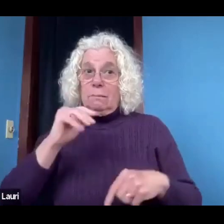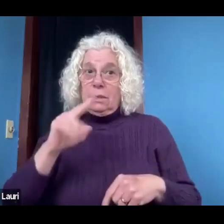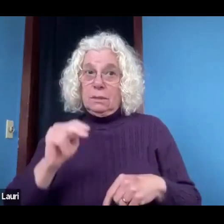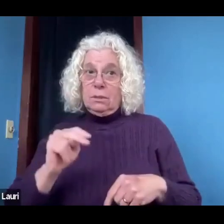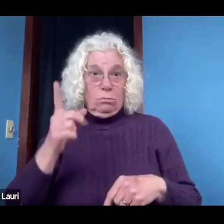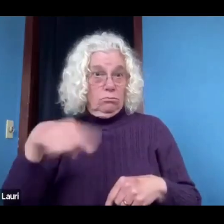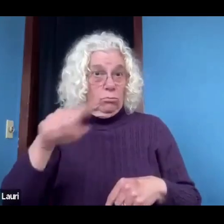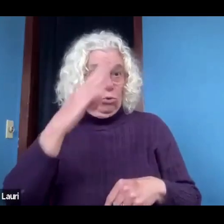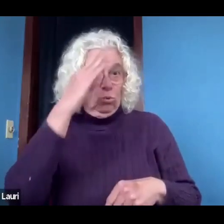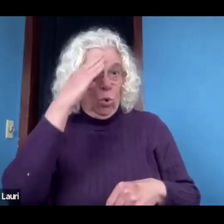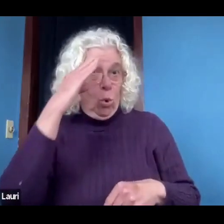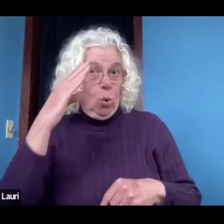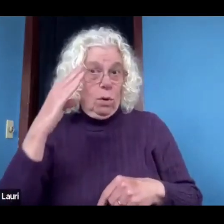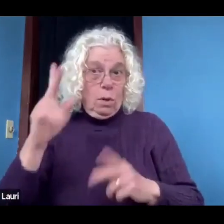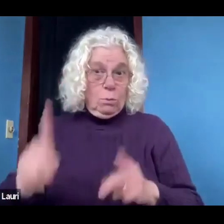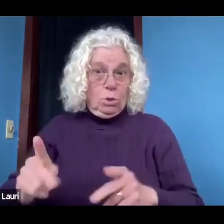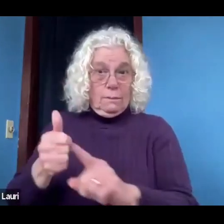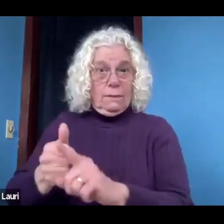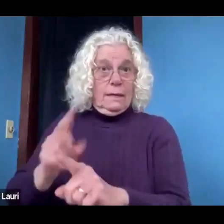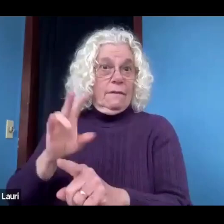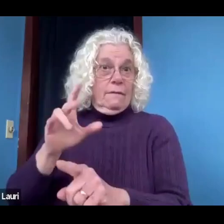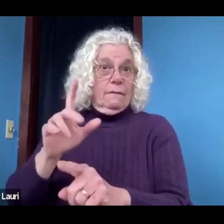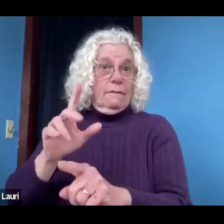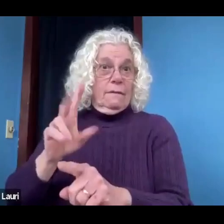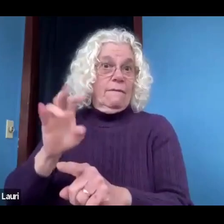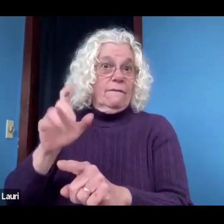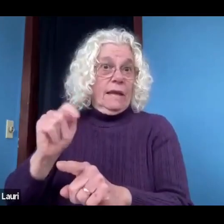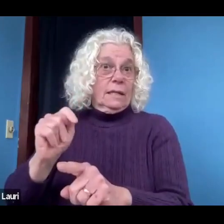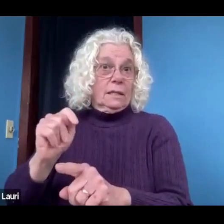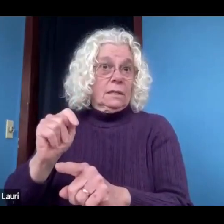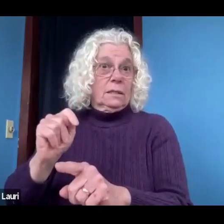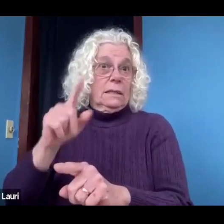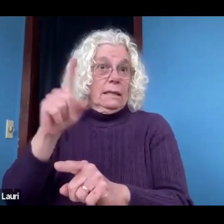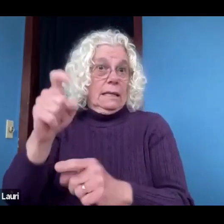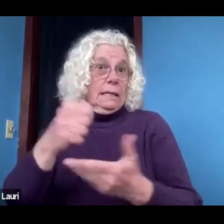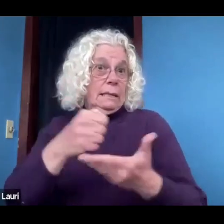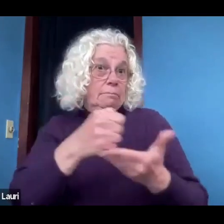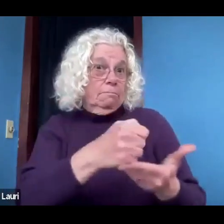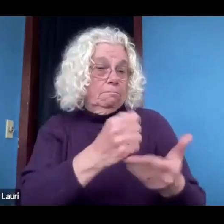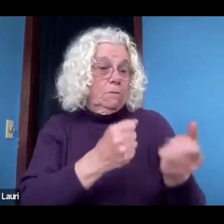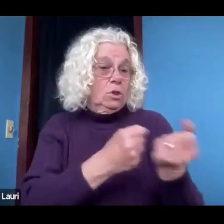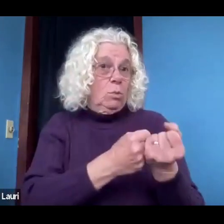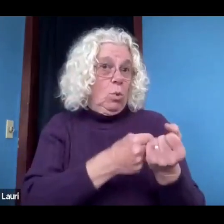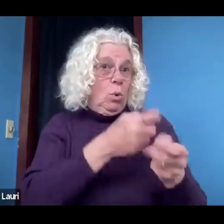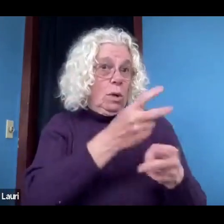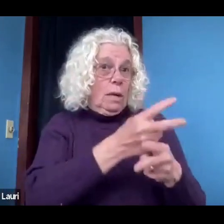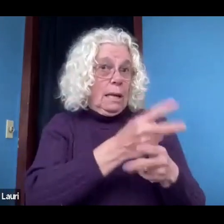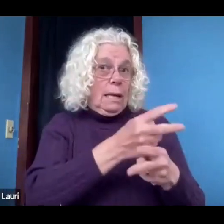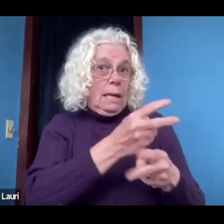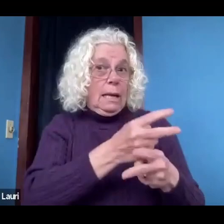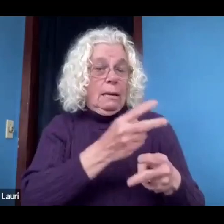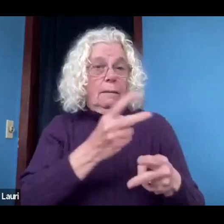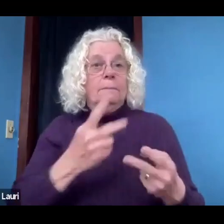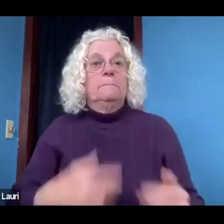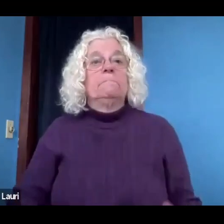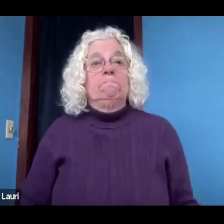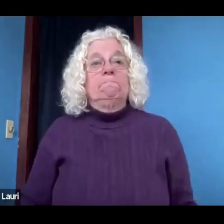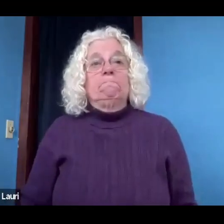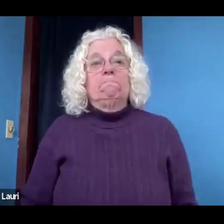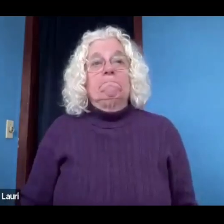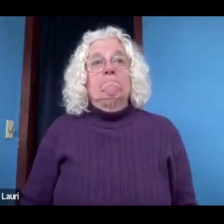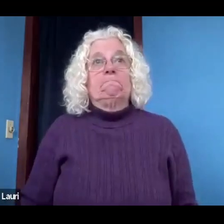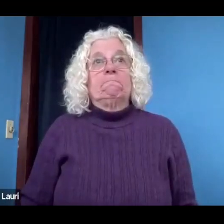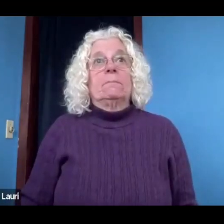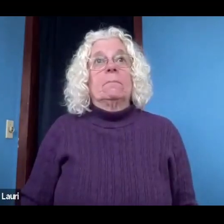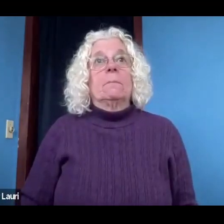and people who have a veteran that they're looking to place and can no longer keep it in the community. So next